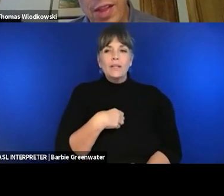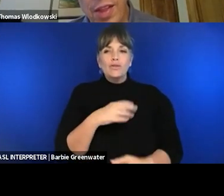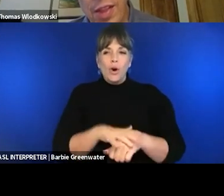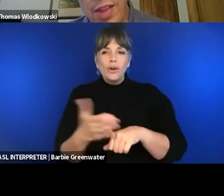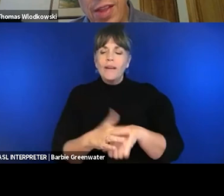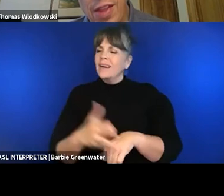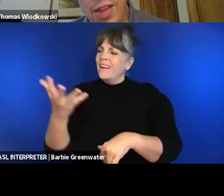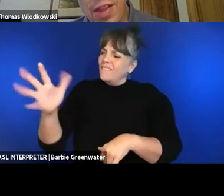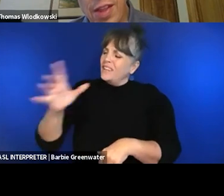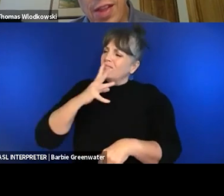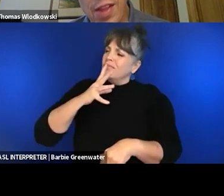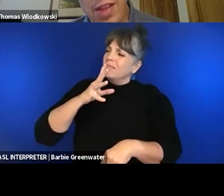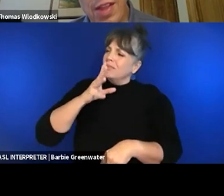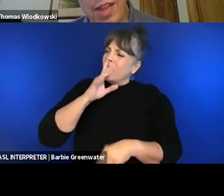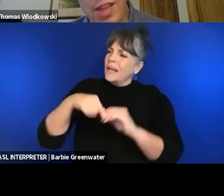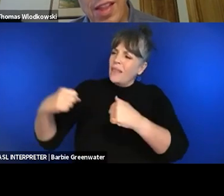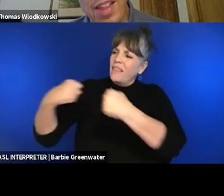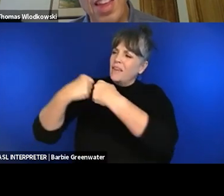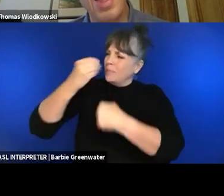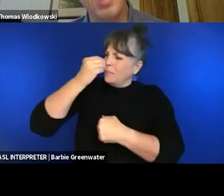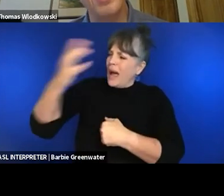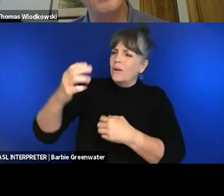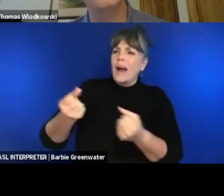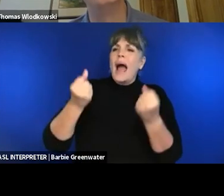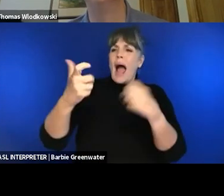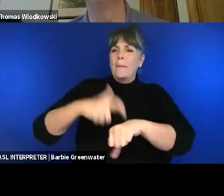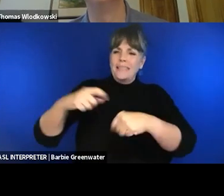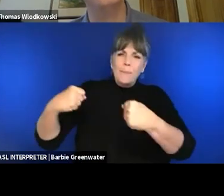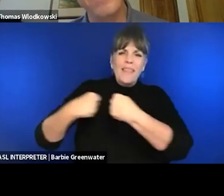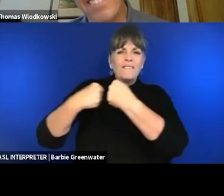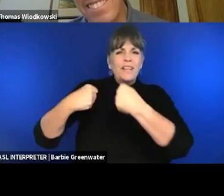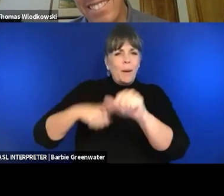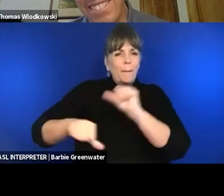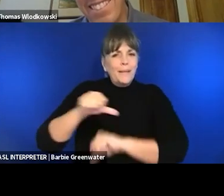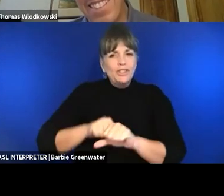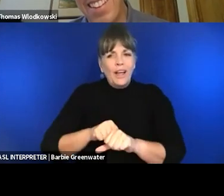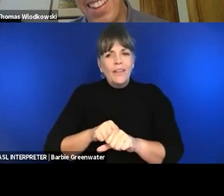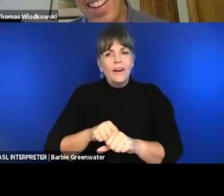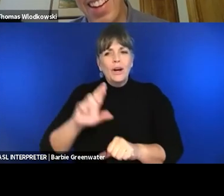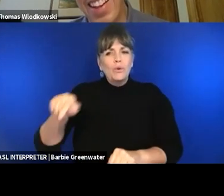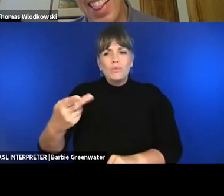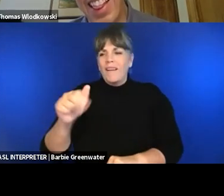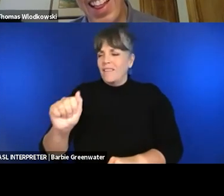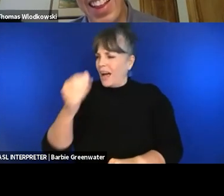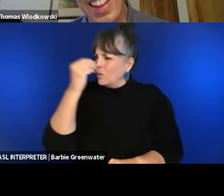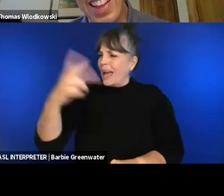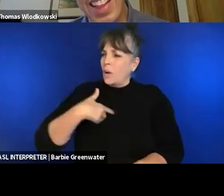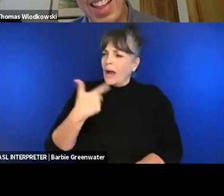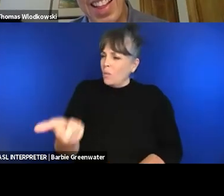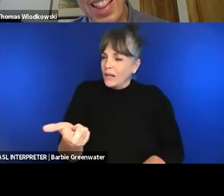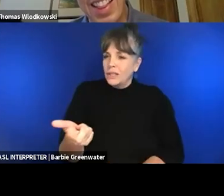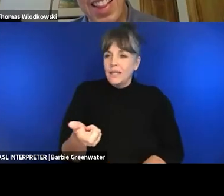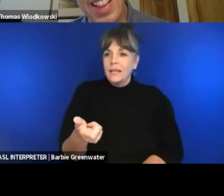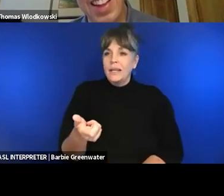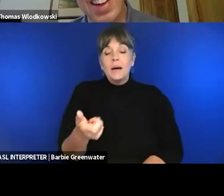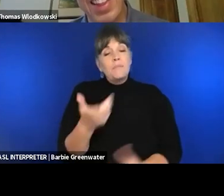stop telling me about the fist pumps. I don't need to know how many fist pumps, Rafa did. I can see it. But if you can't see it,